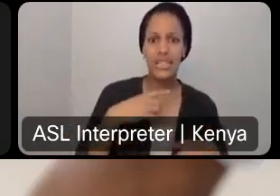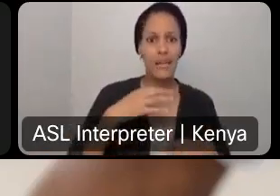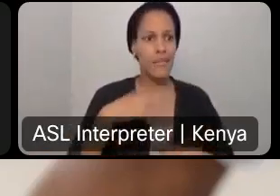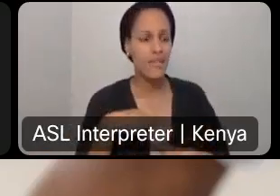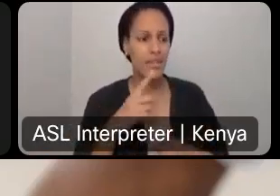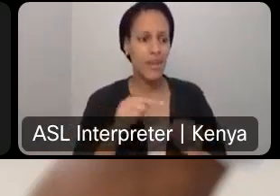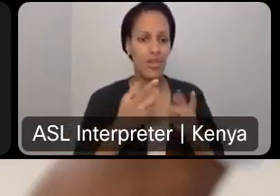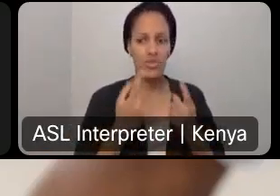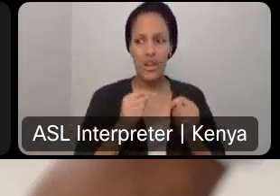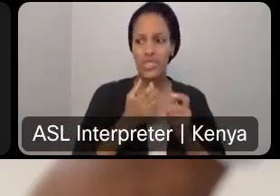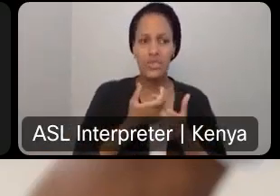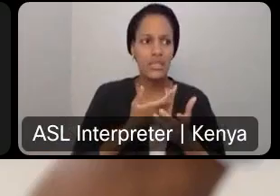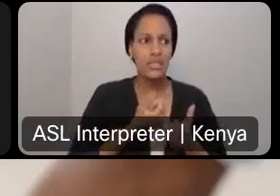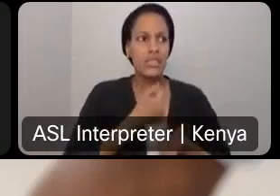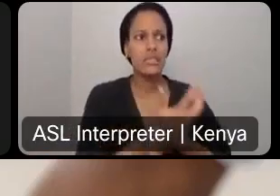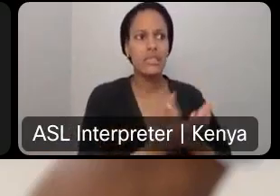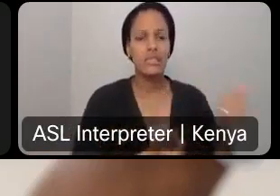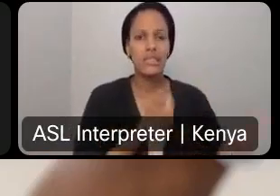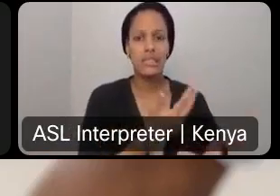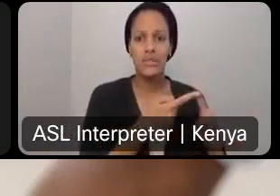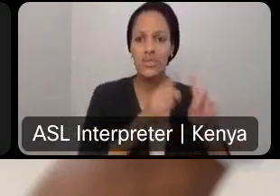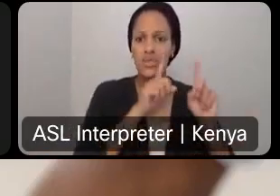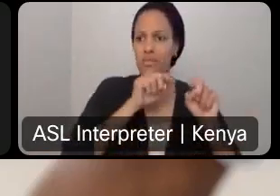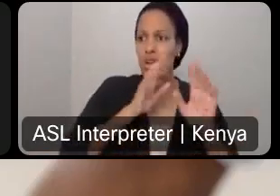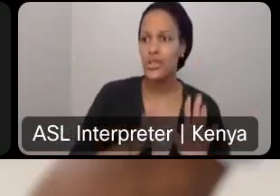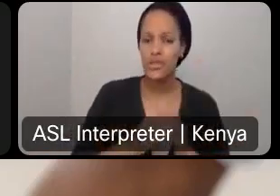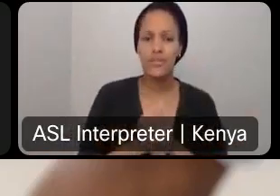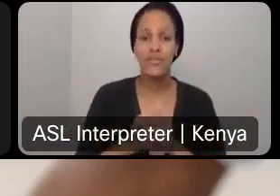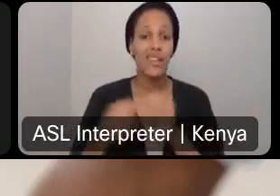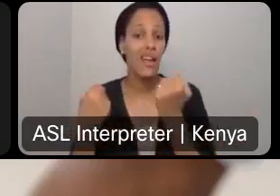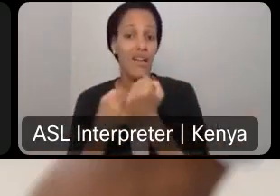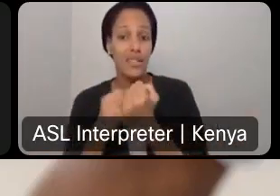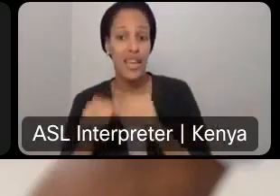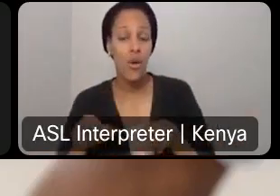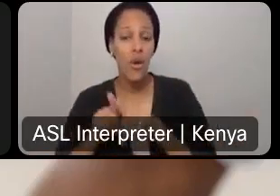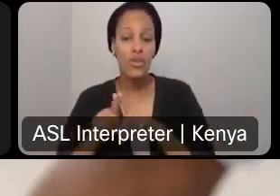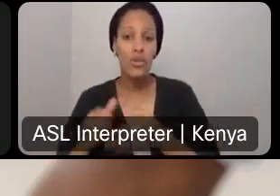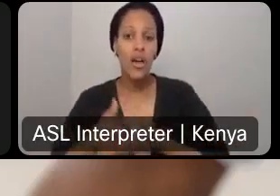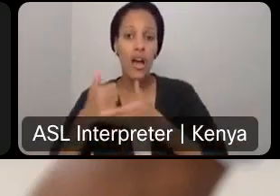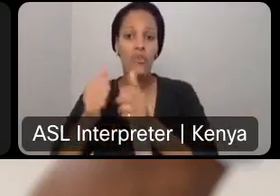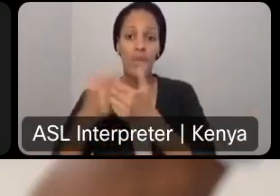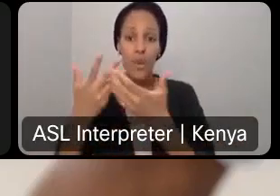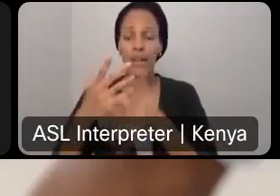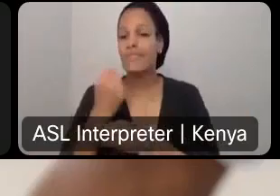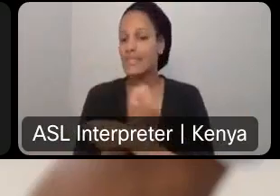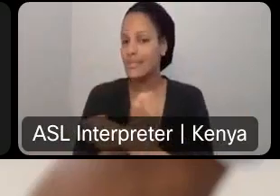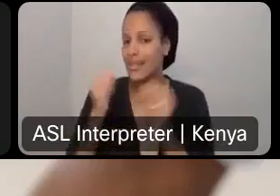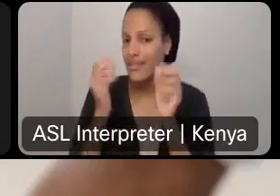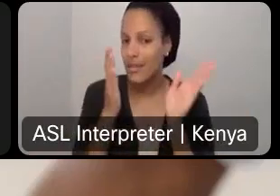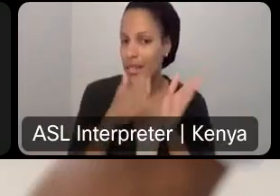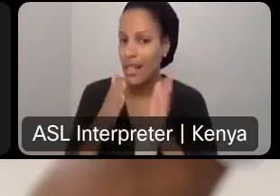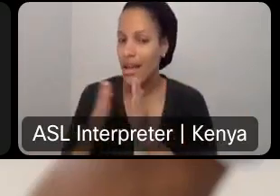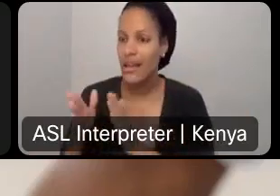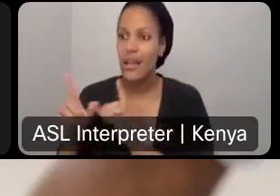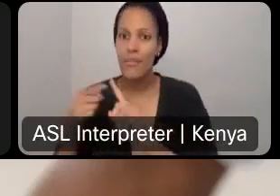to responders. Advocates can also help with safety planning around any potential risks